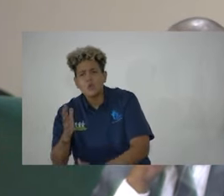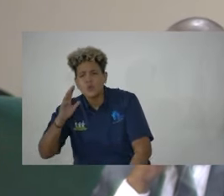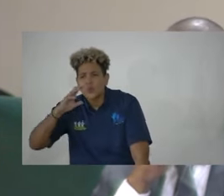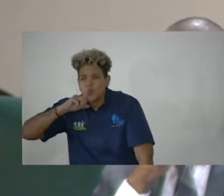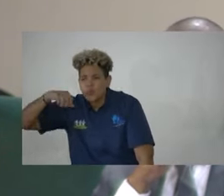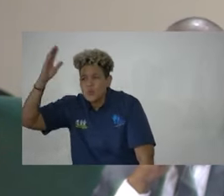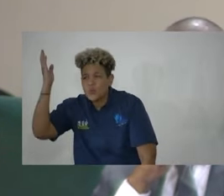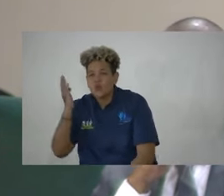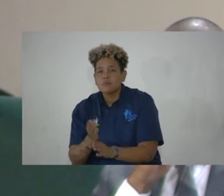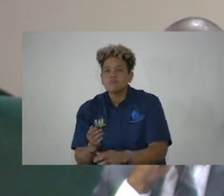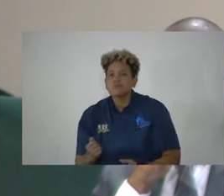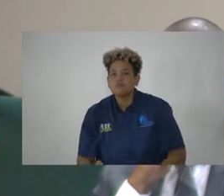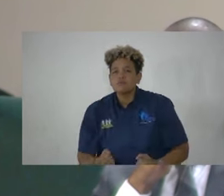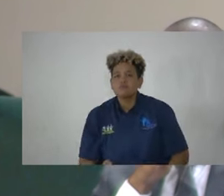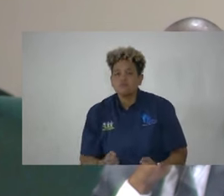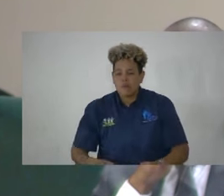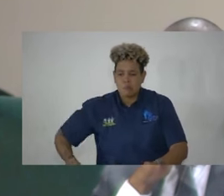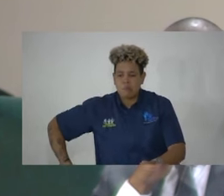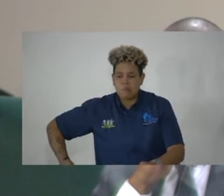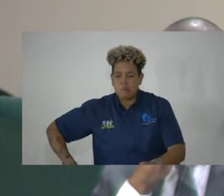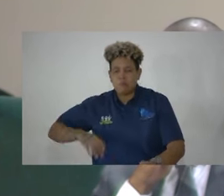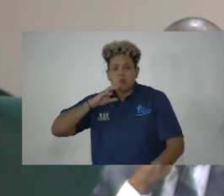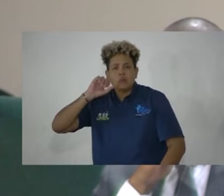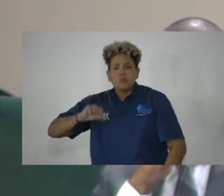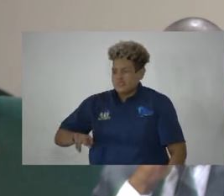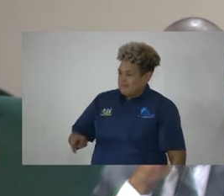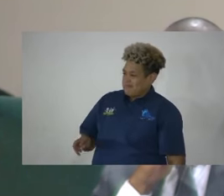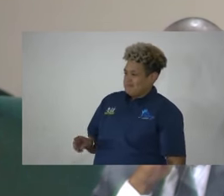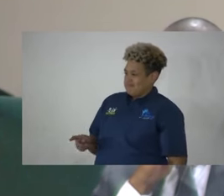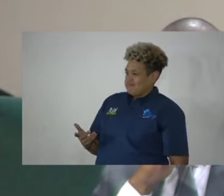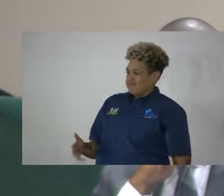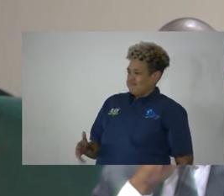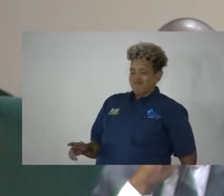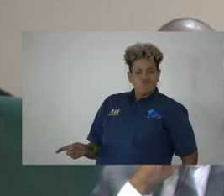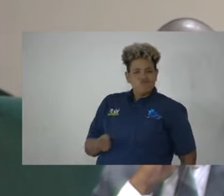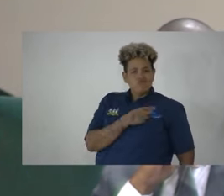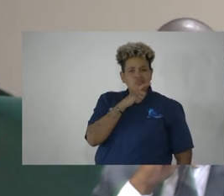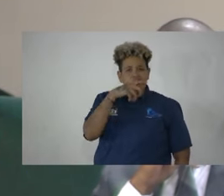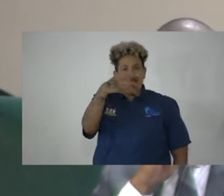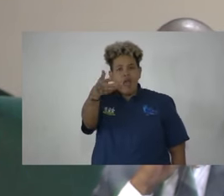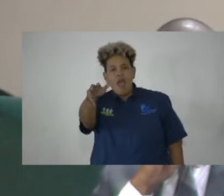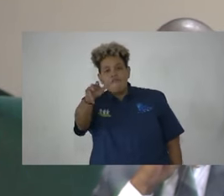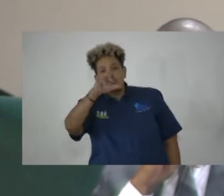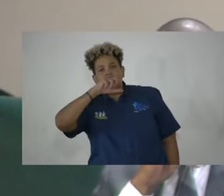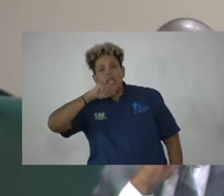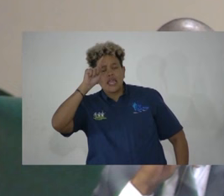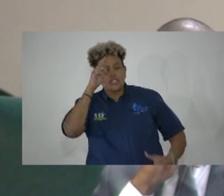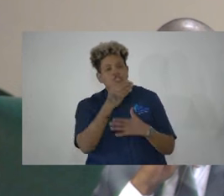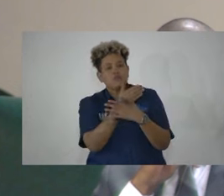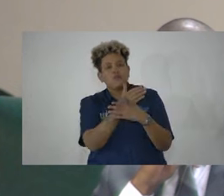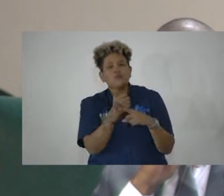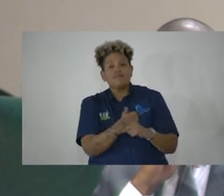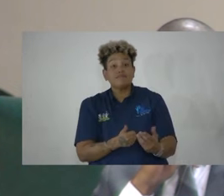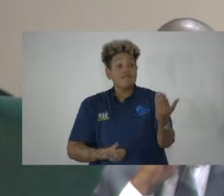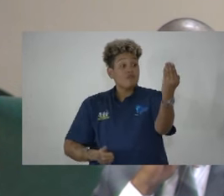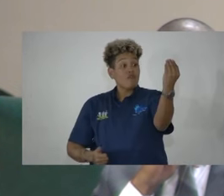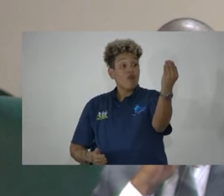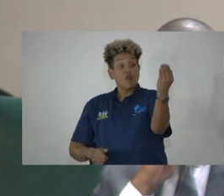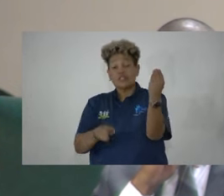fleet of buses and a depleting fleet. The average age, Mr. Speaker, is between